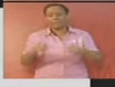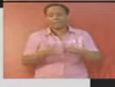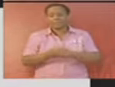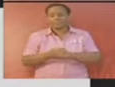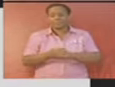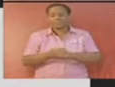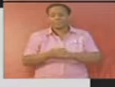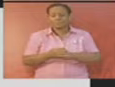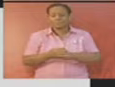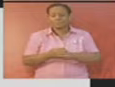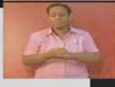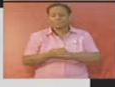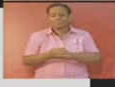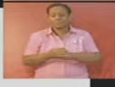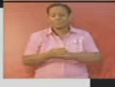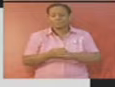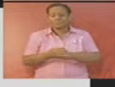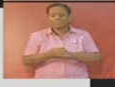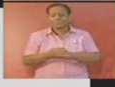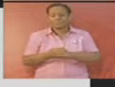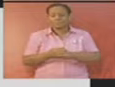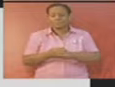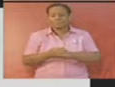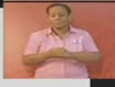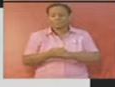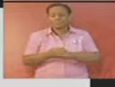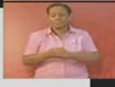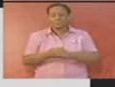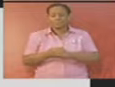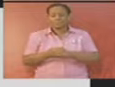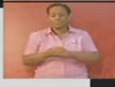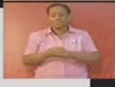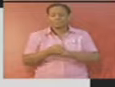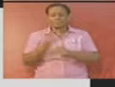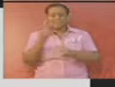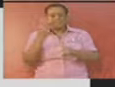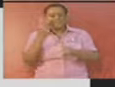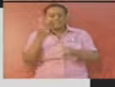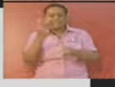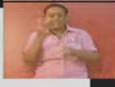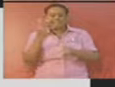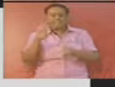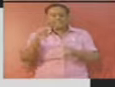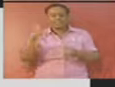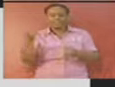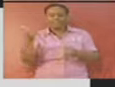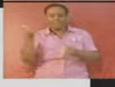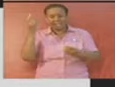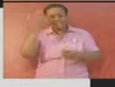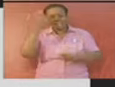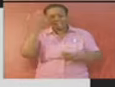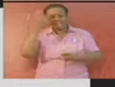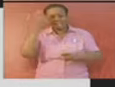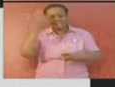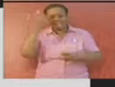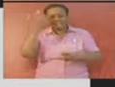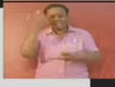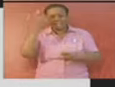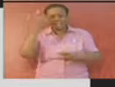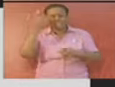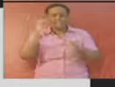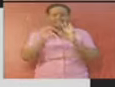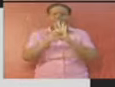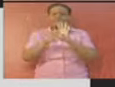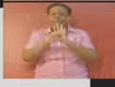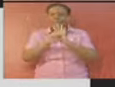So just the impact of vaccines, and we have seen this sort of graph for many, many diseases in the past. We're looking at measles over a period of